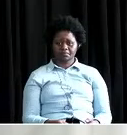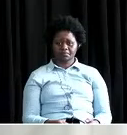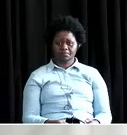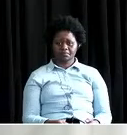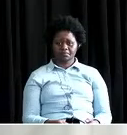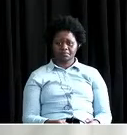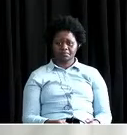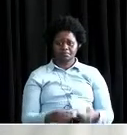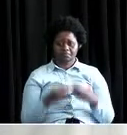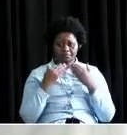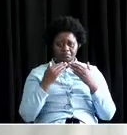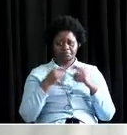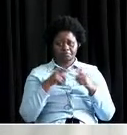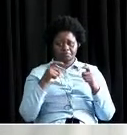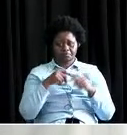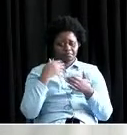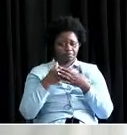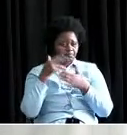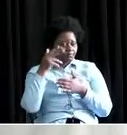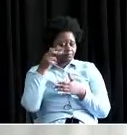audible, councillors.